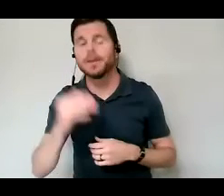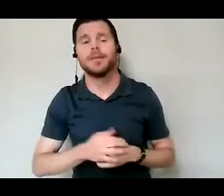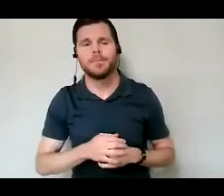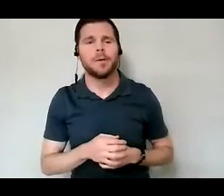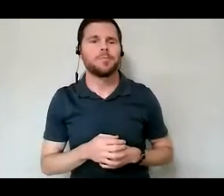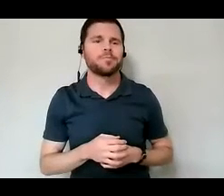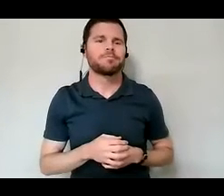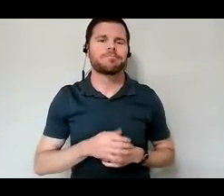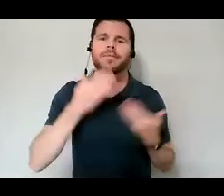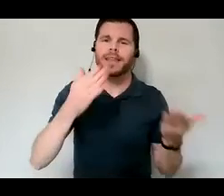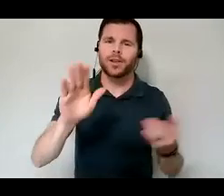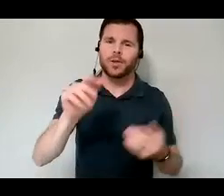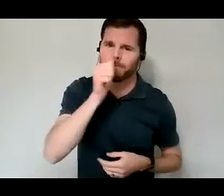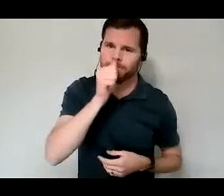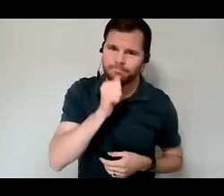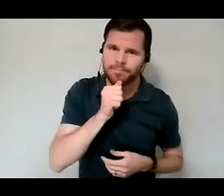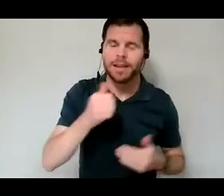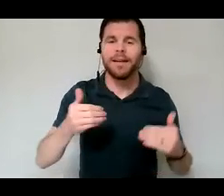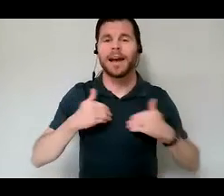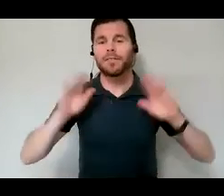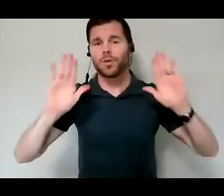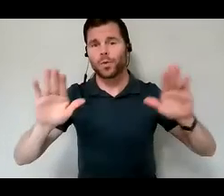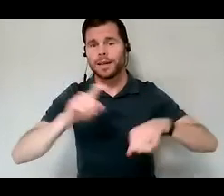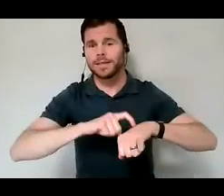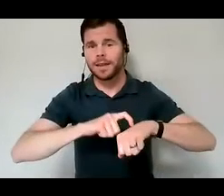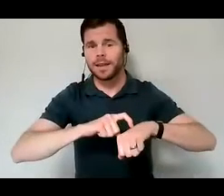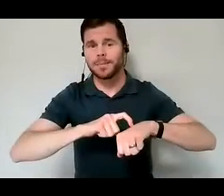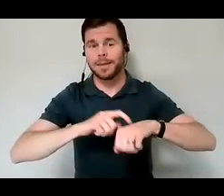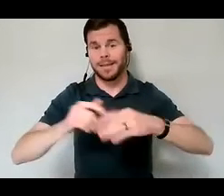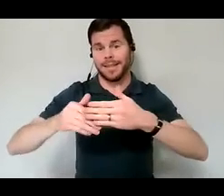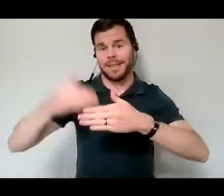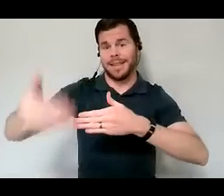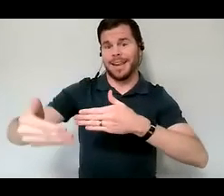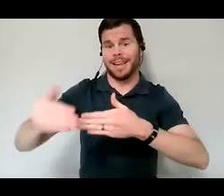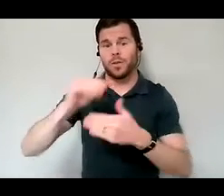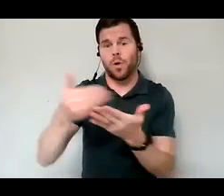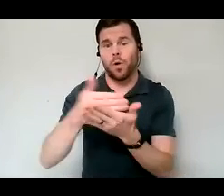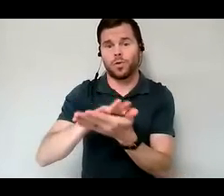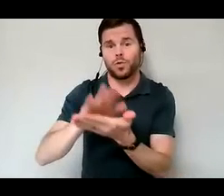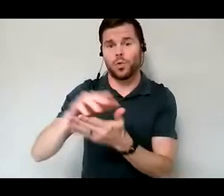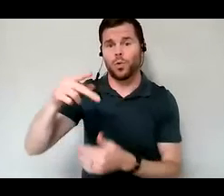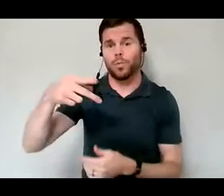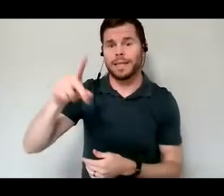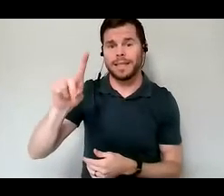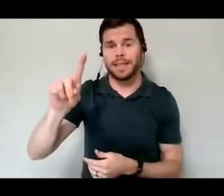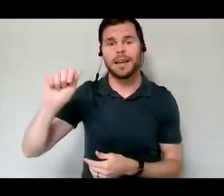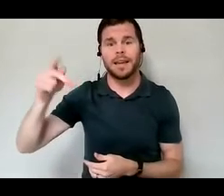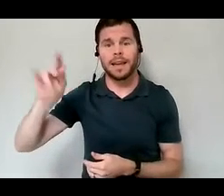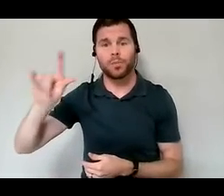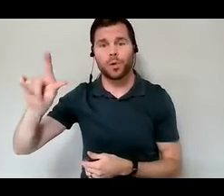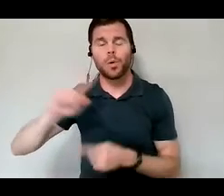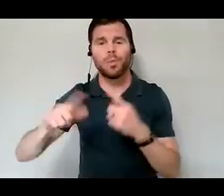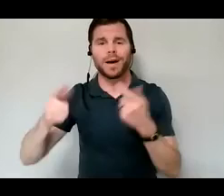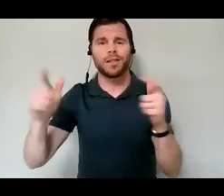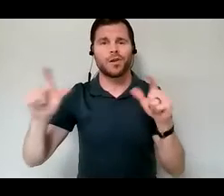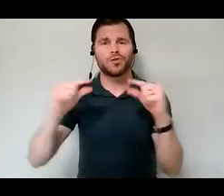So thank you. Have a great time. Our next all-school PD is not until April, but we have our March group meetings that we hope